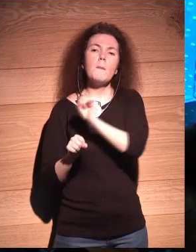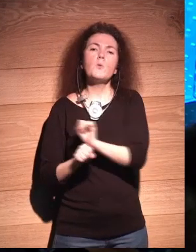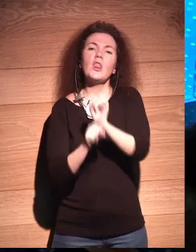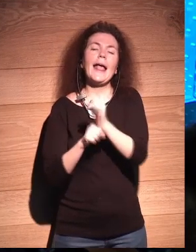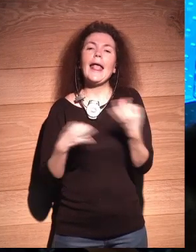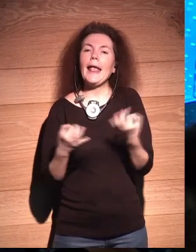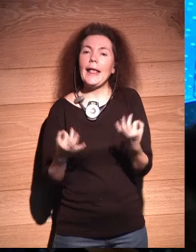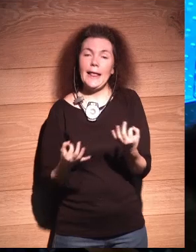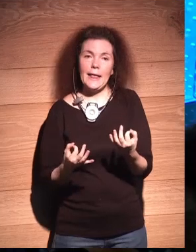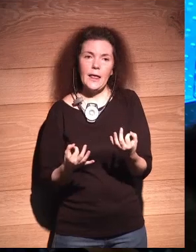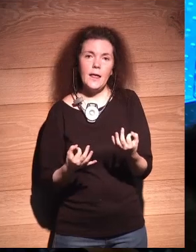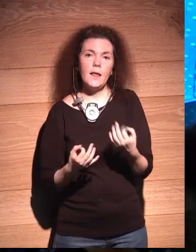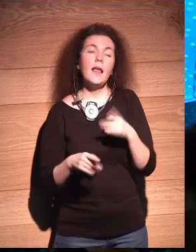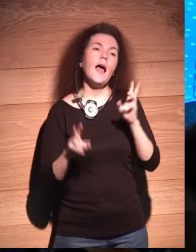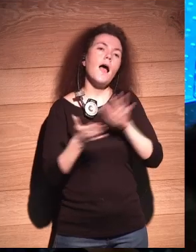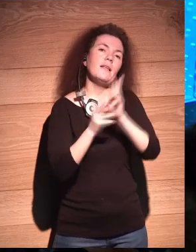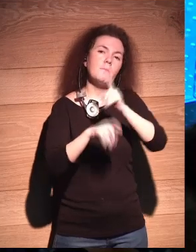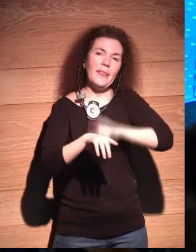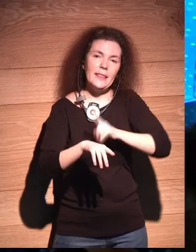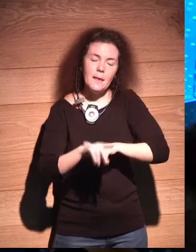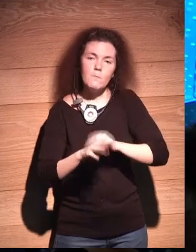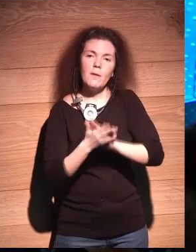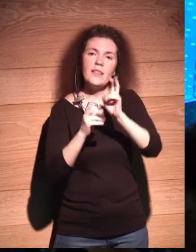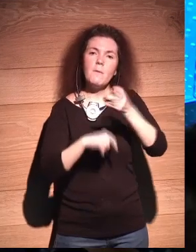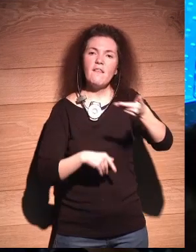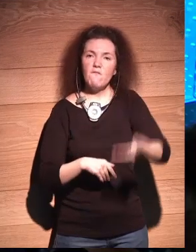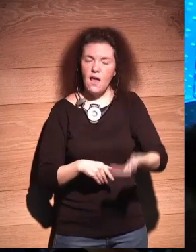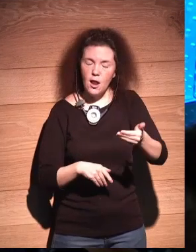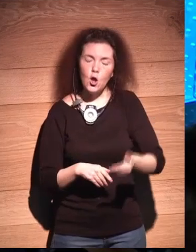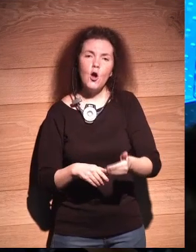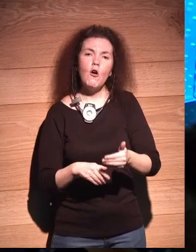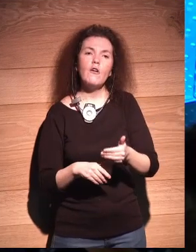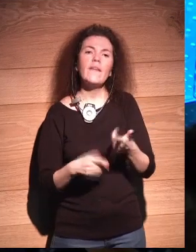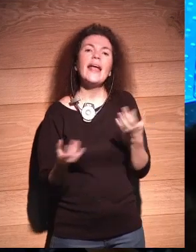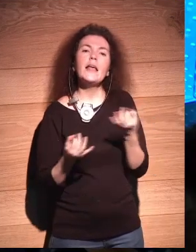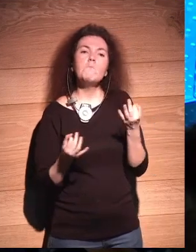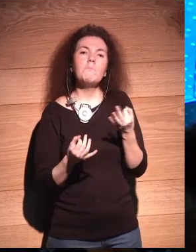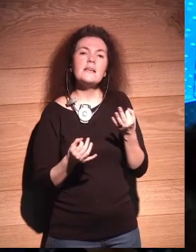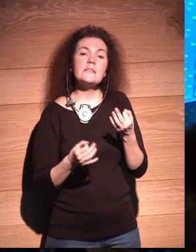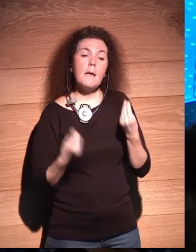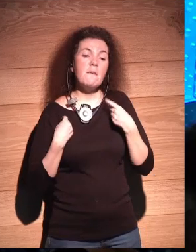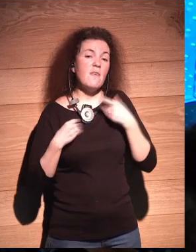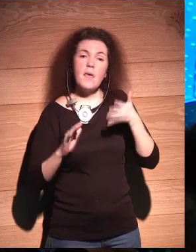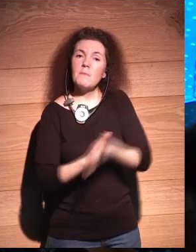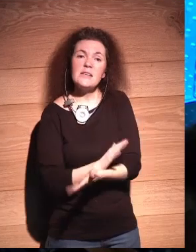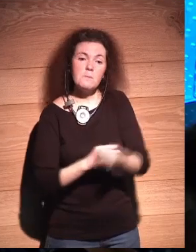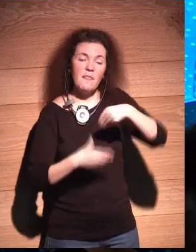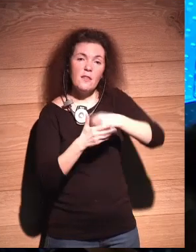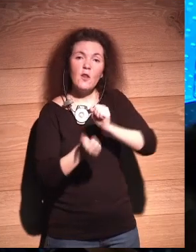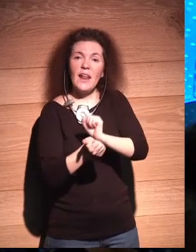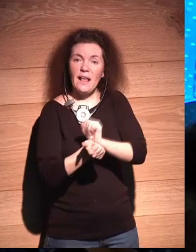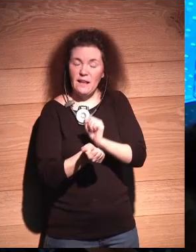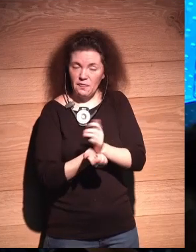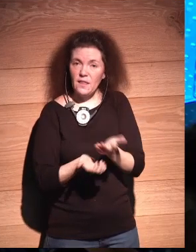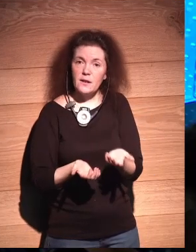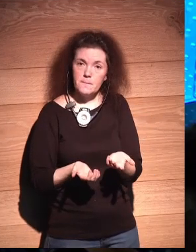time, and what happens when you're asked to spend the rest of your life in prison, and what that kind of temporality is